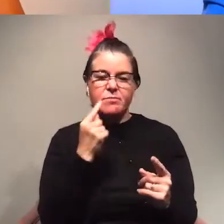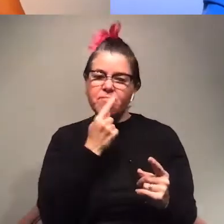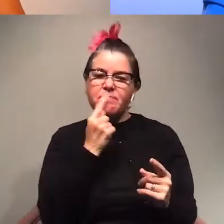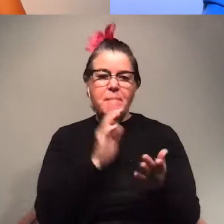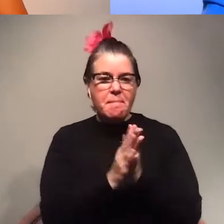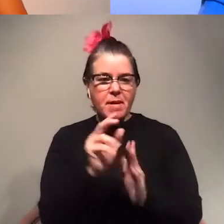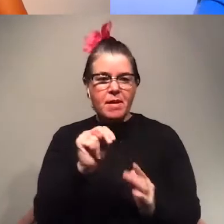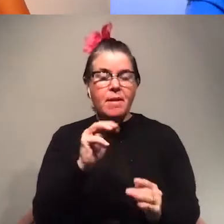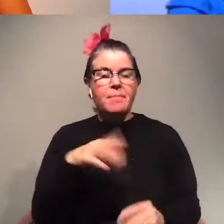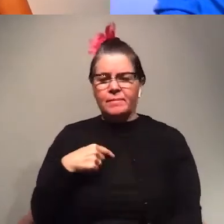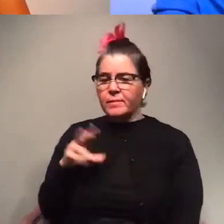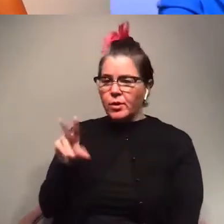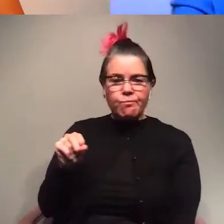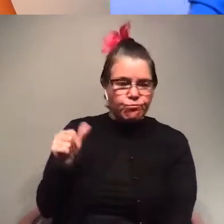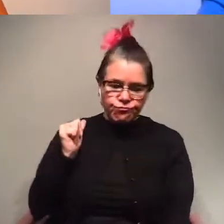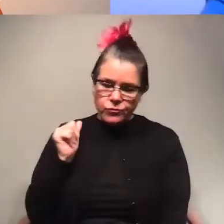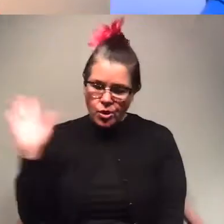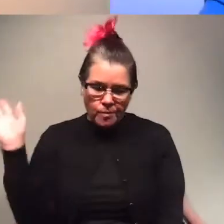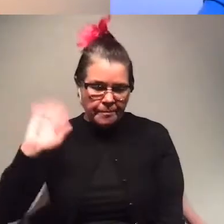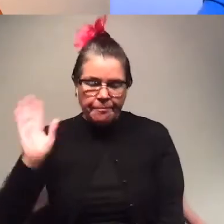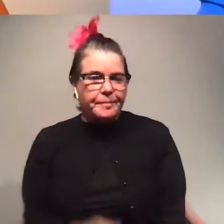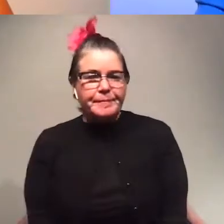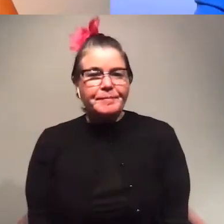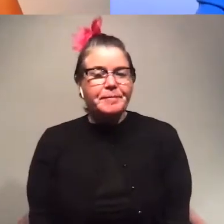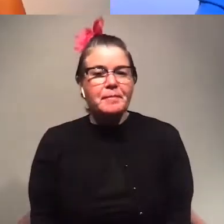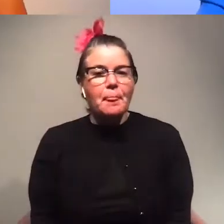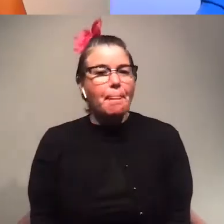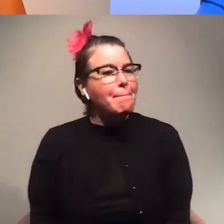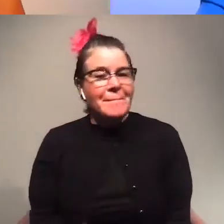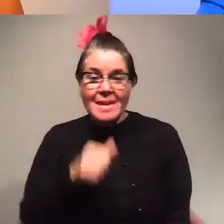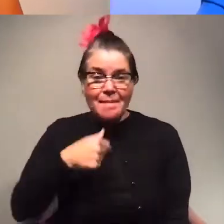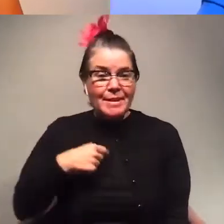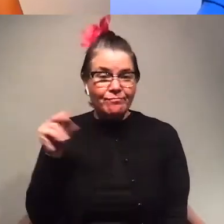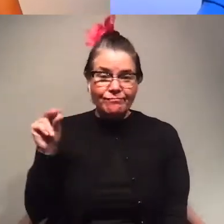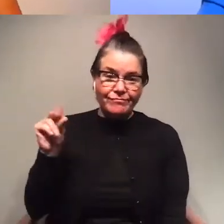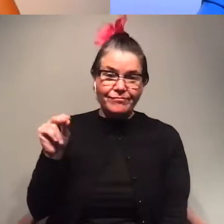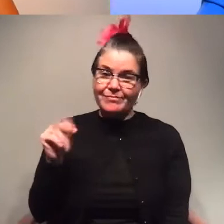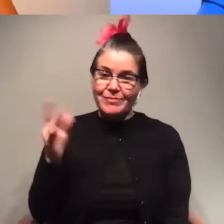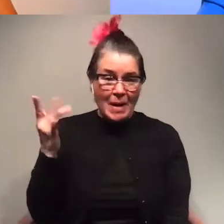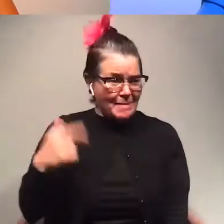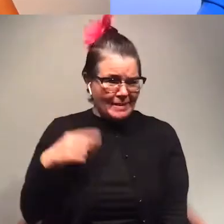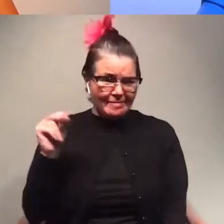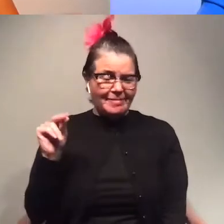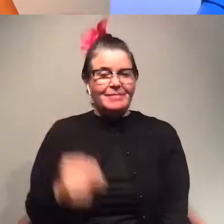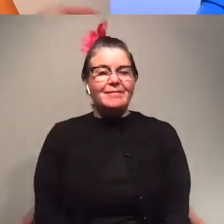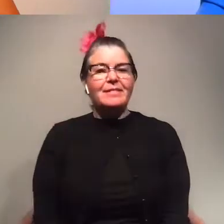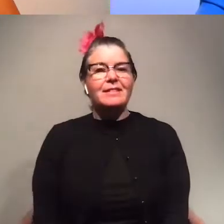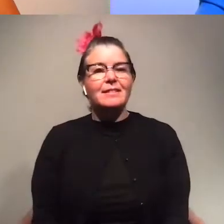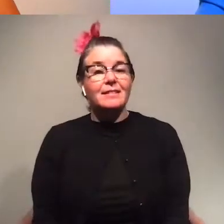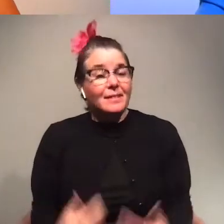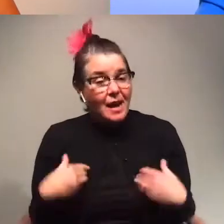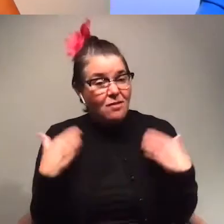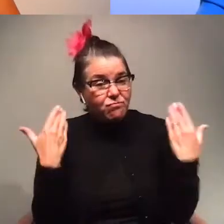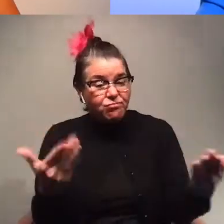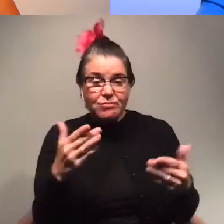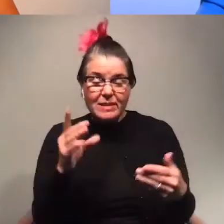like, nope. Oh my gosh. Not me. Why me? But I did it, and it